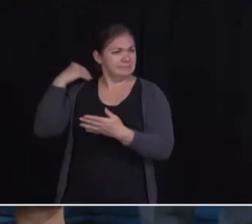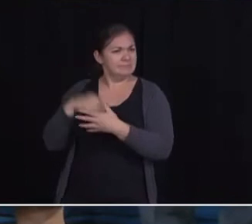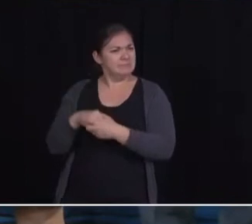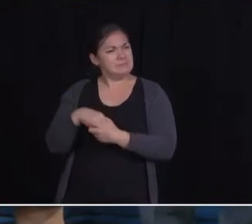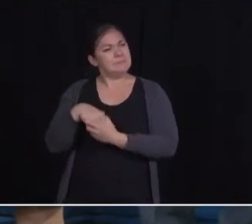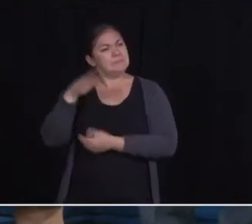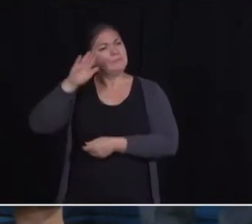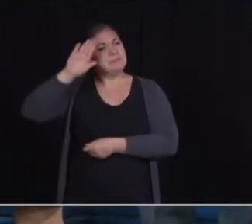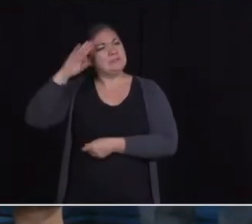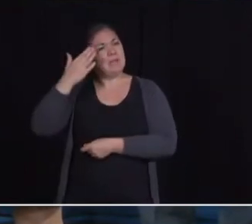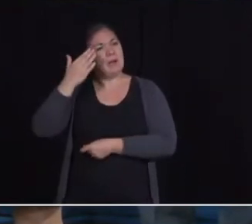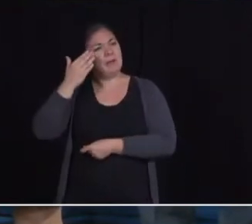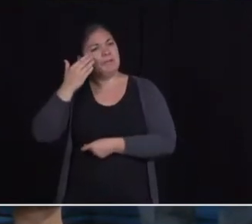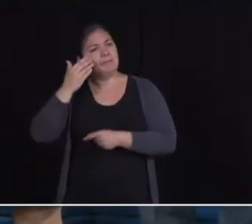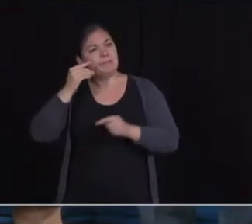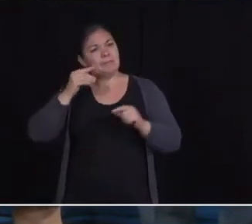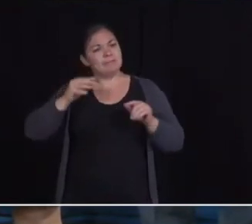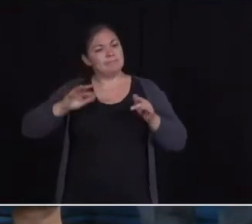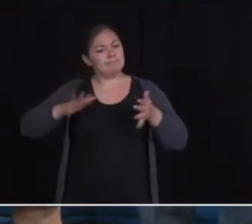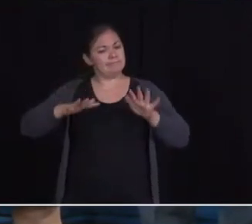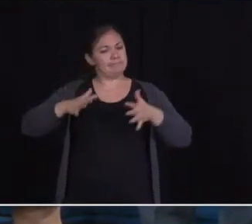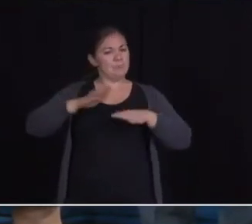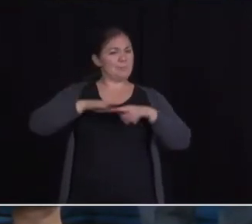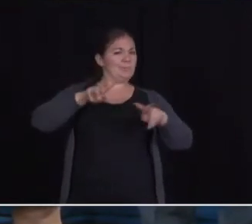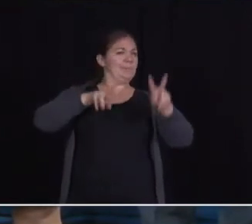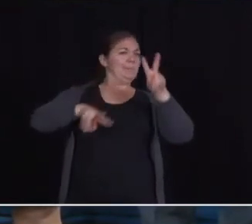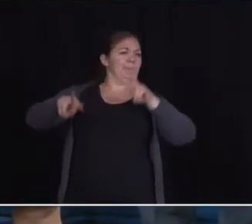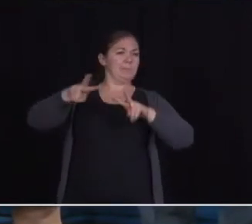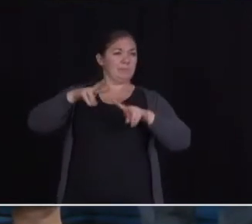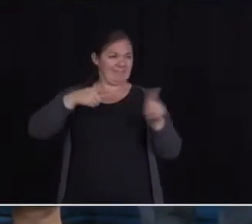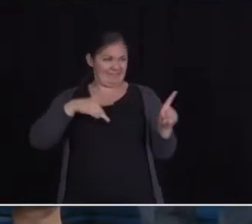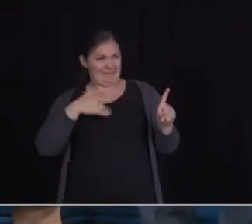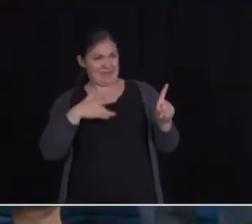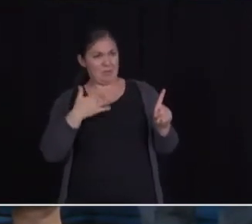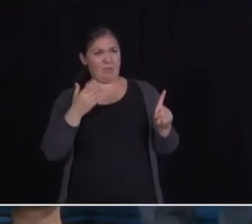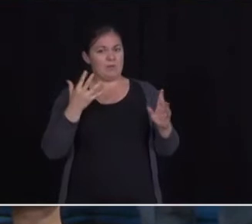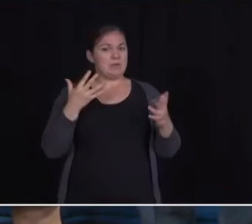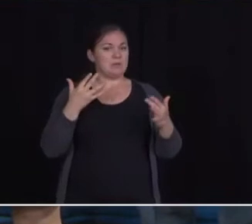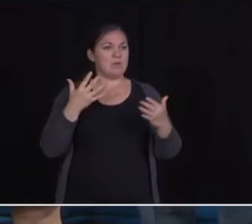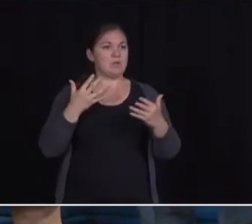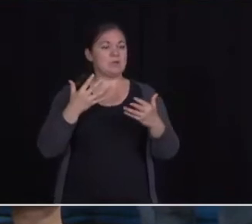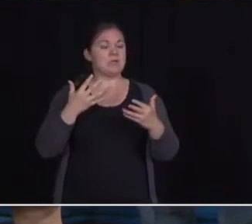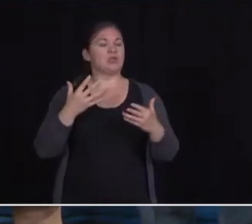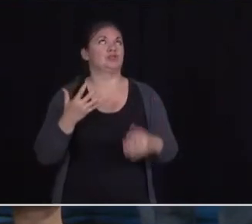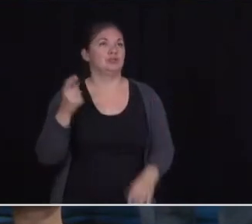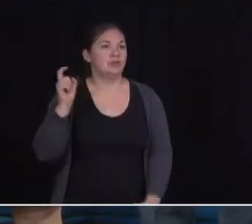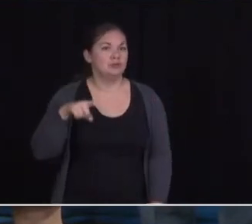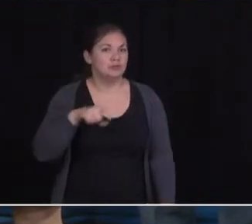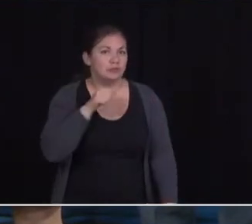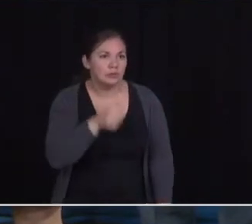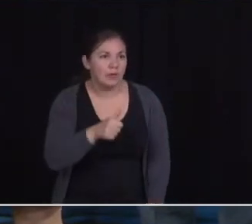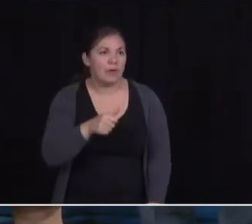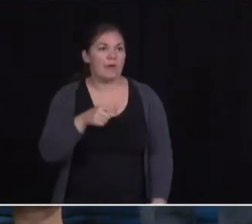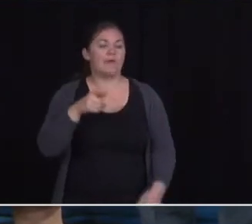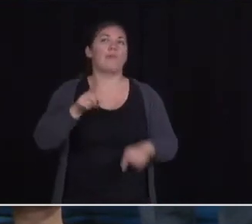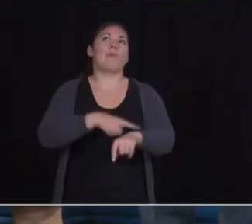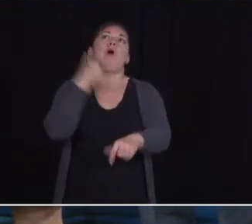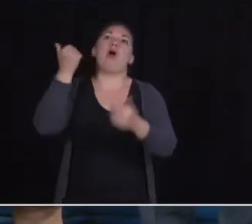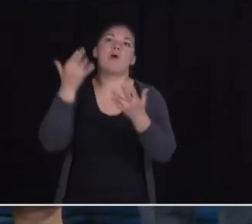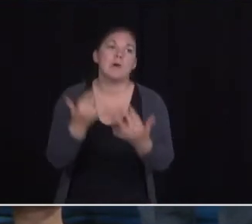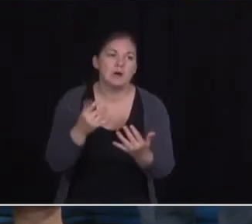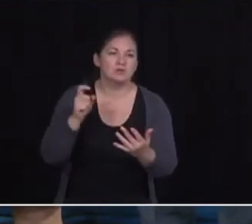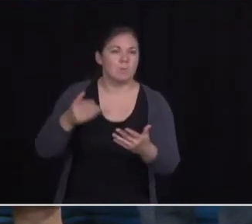you think you waited too long on this? And do you think you need to bring some fresh voices